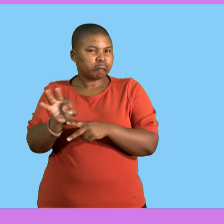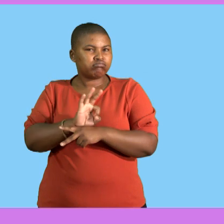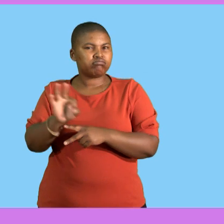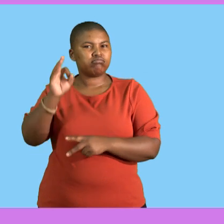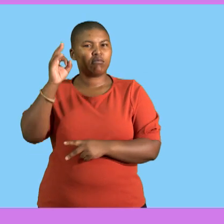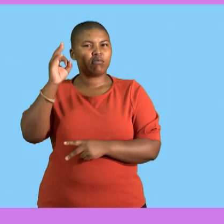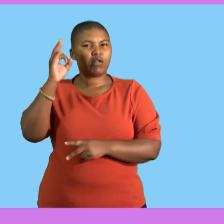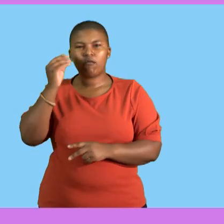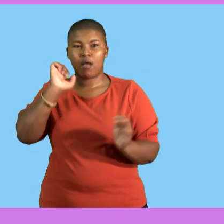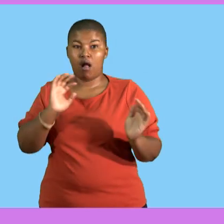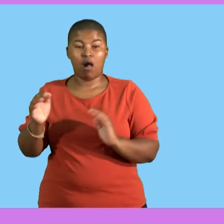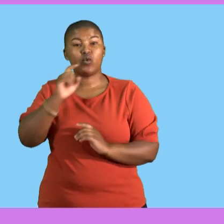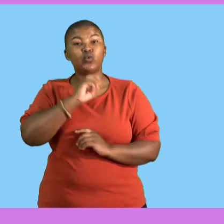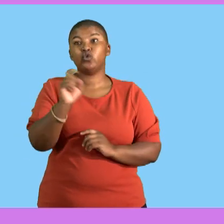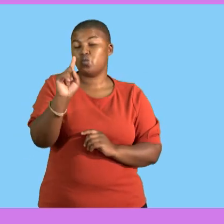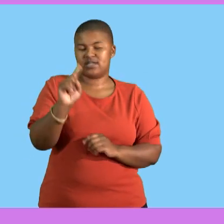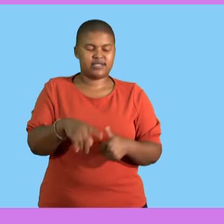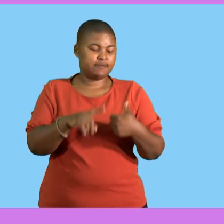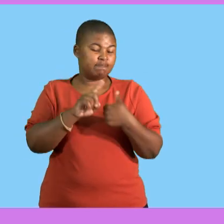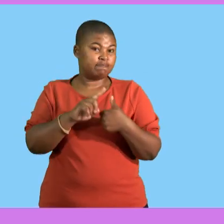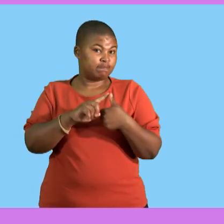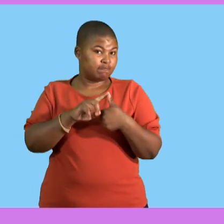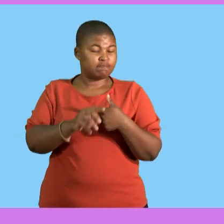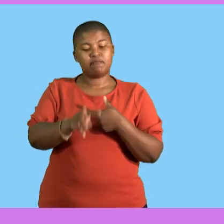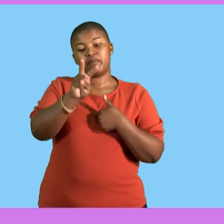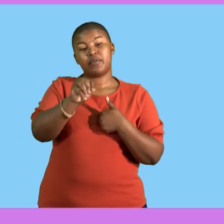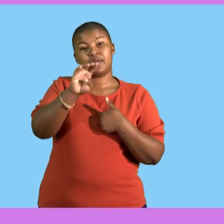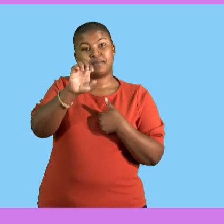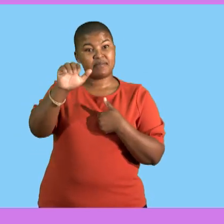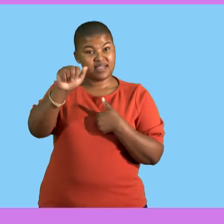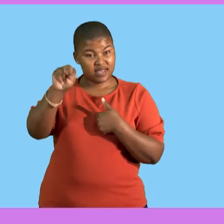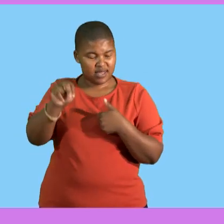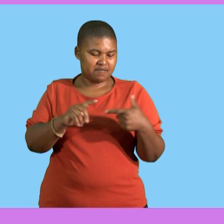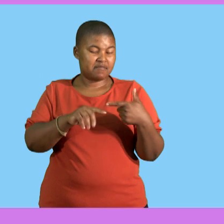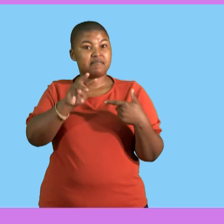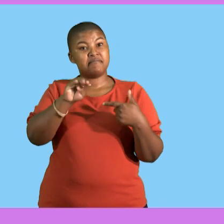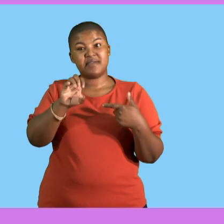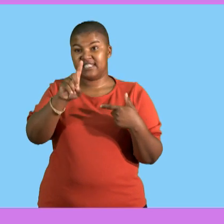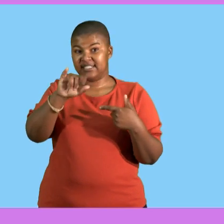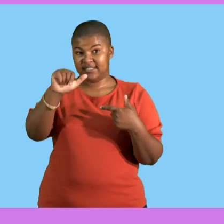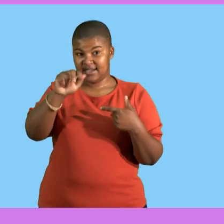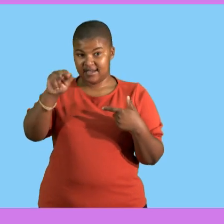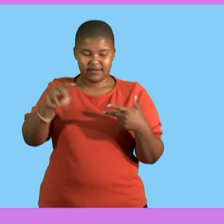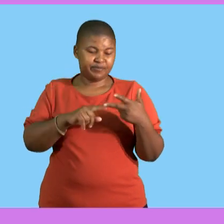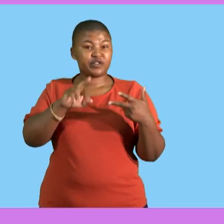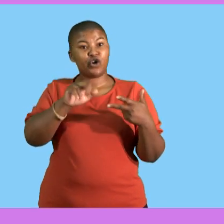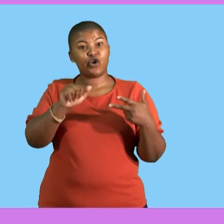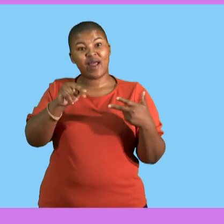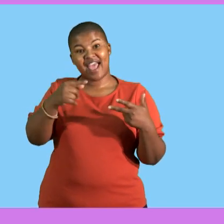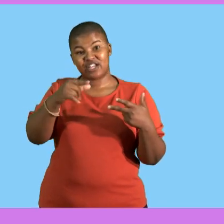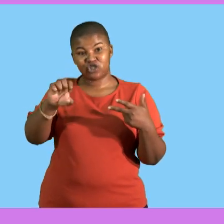data using the measures of central tendencies such as mean, median,